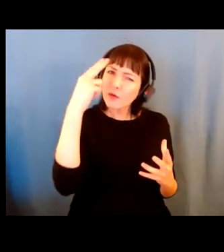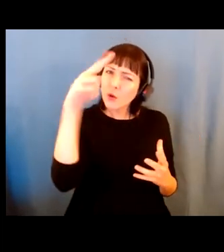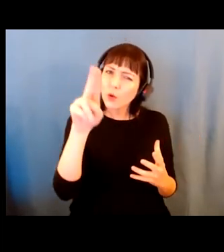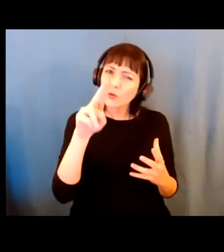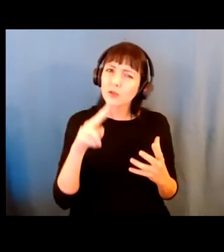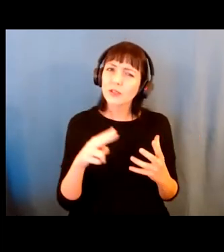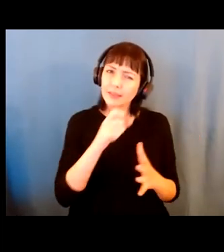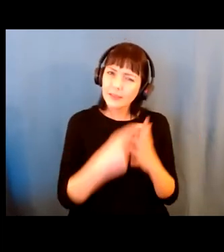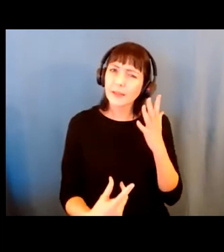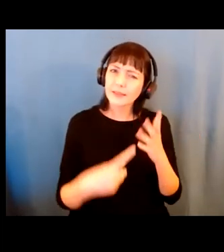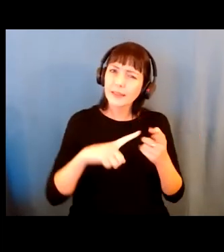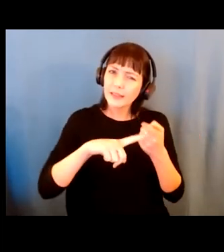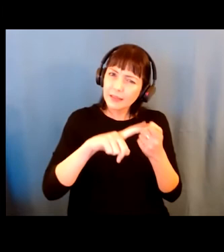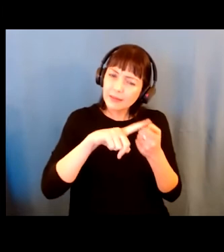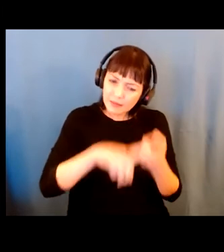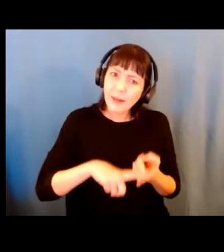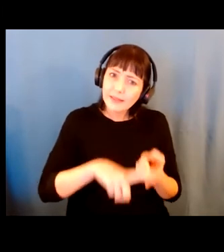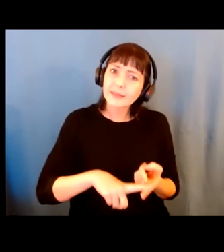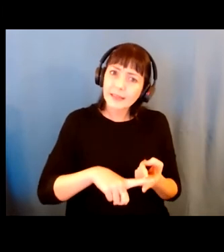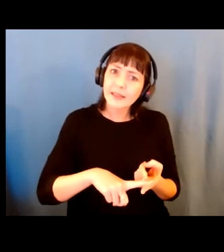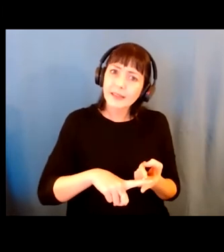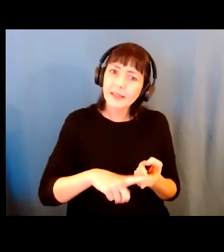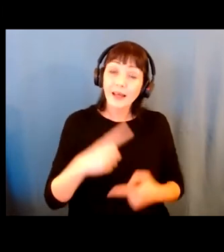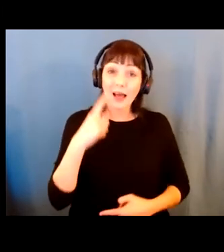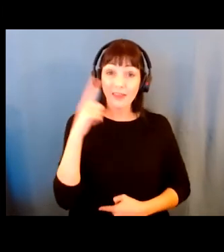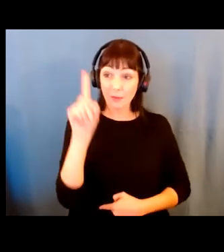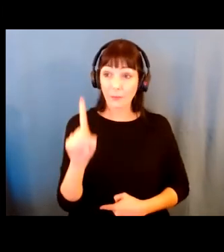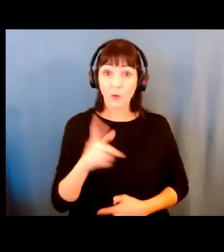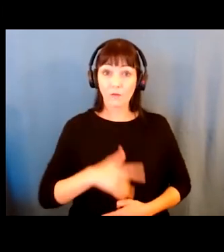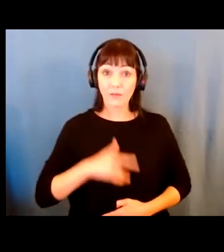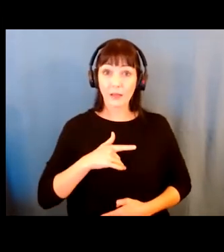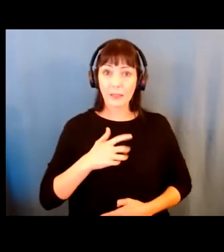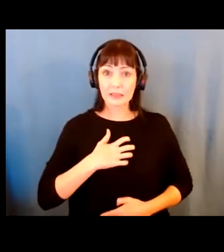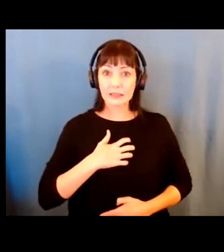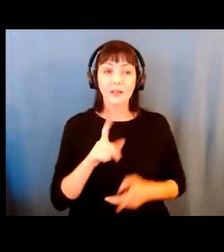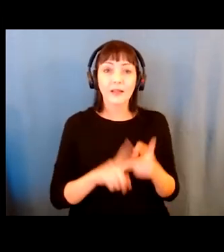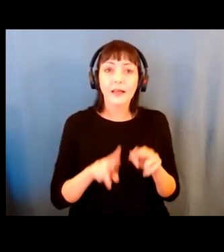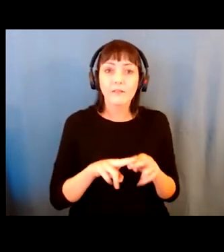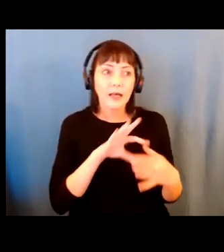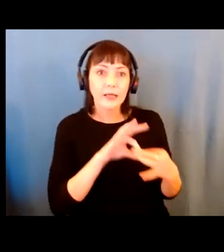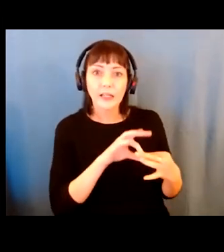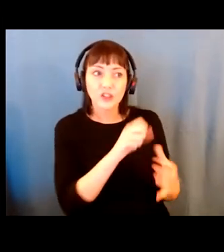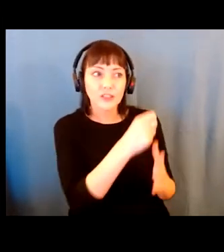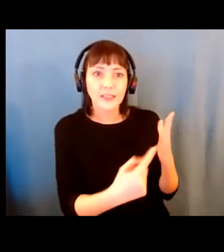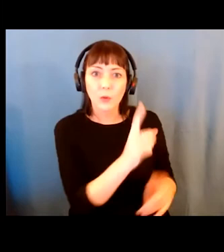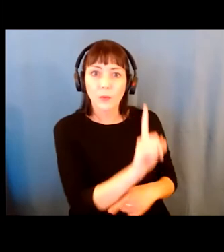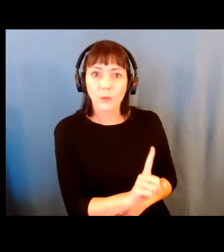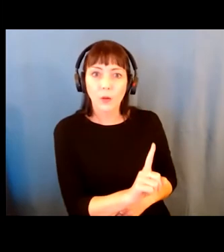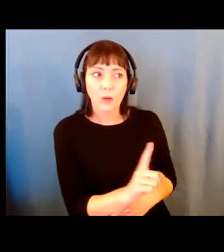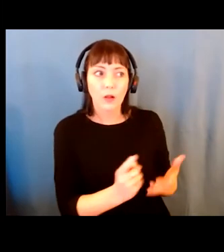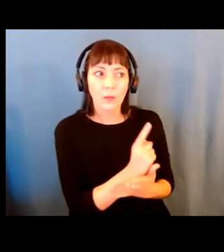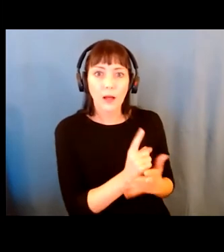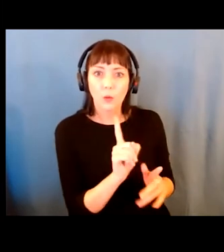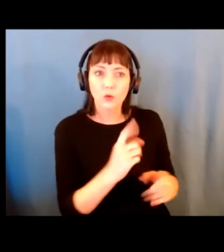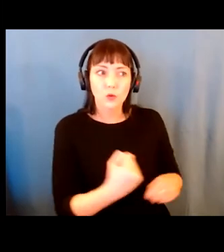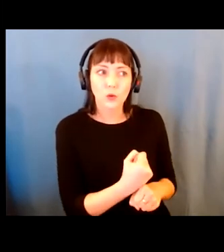disability dependency. People are scared, inverted commas, of what do I have to do once I engage with disabled people in a functional